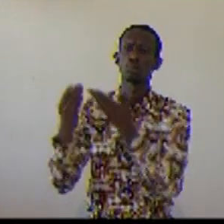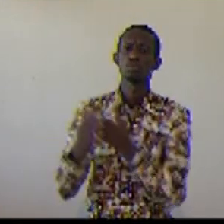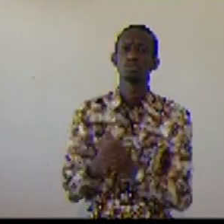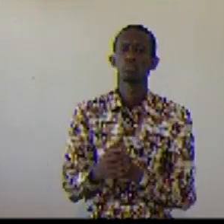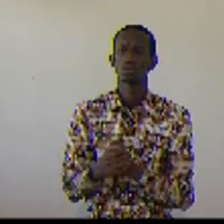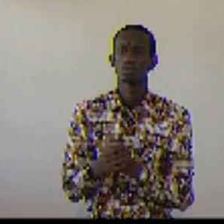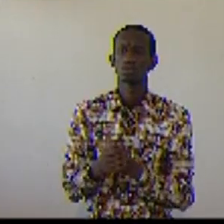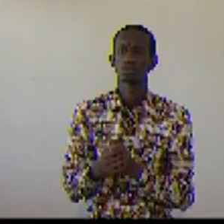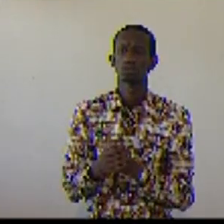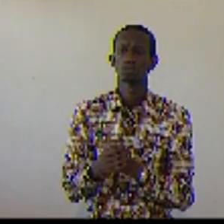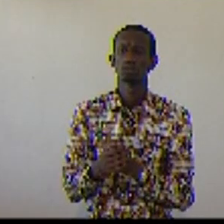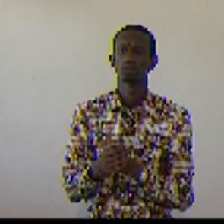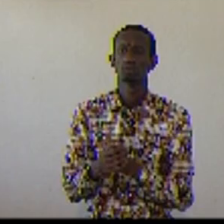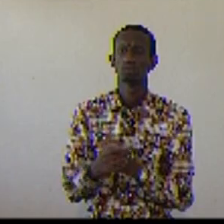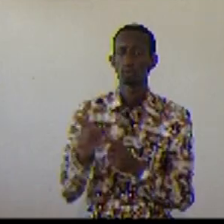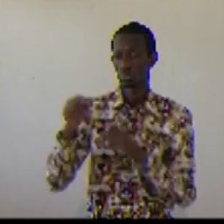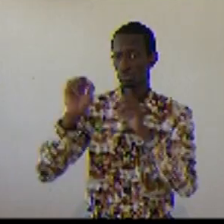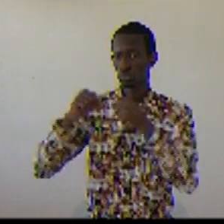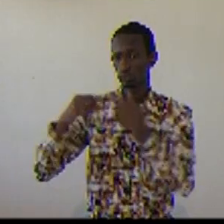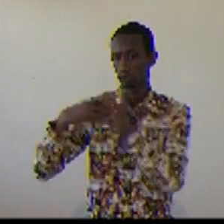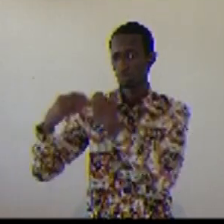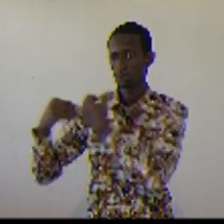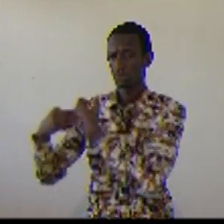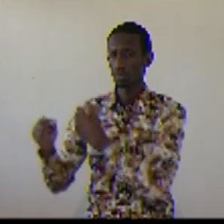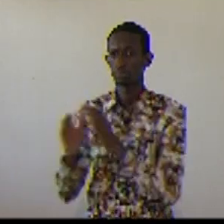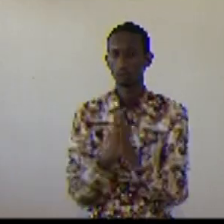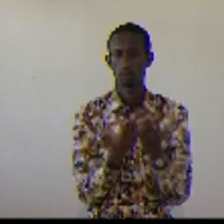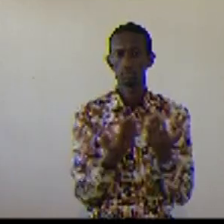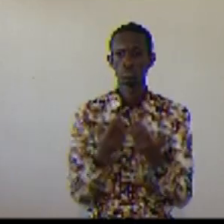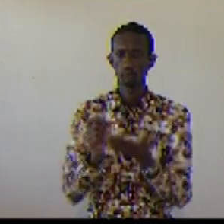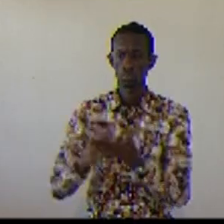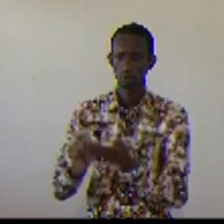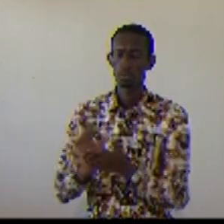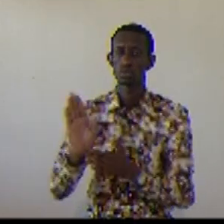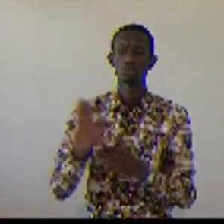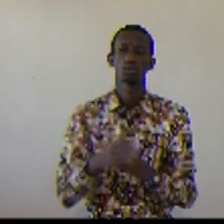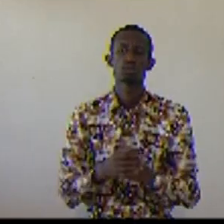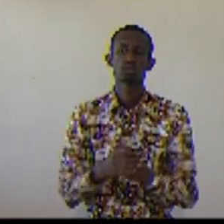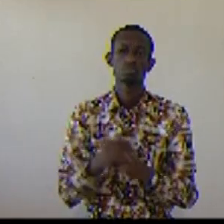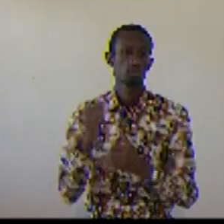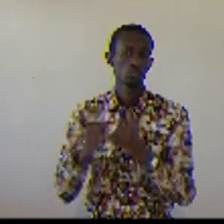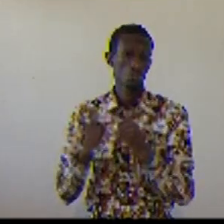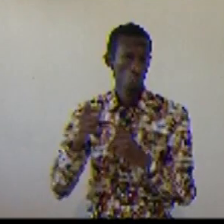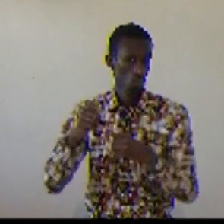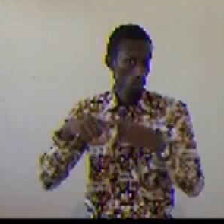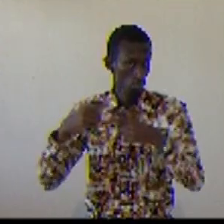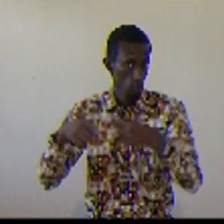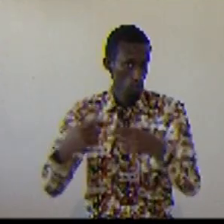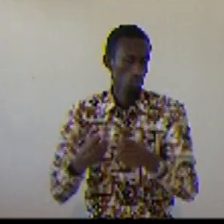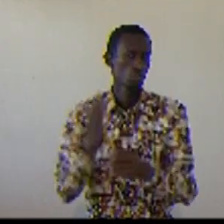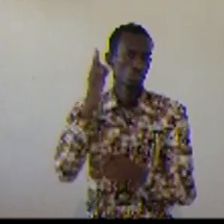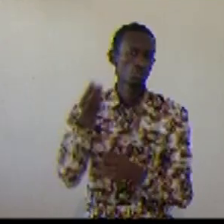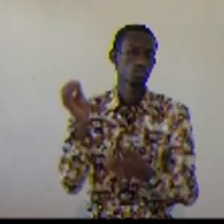you can also take note of that one. As we come to the end, we will still, in the next